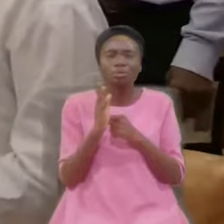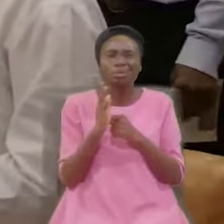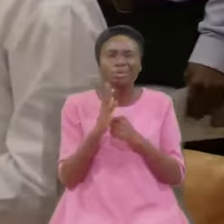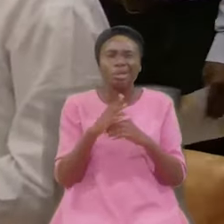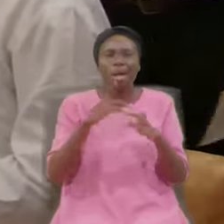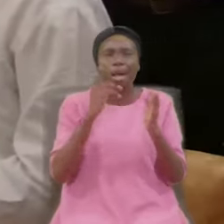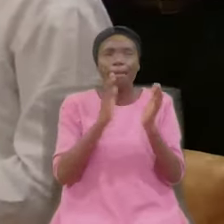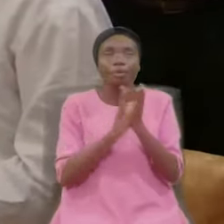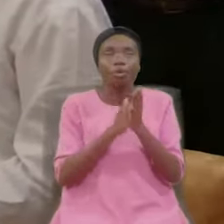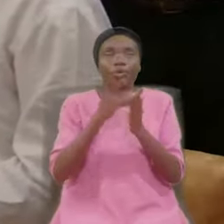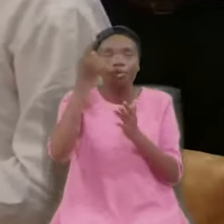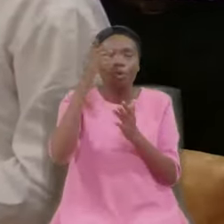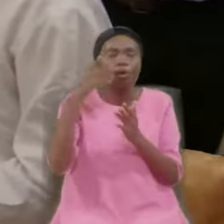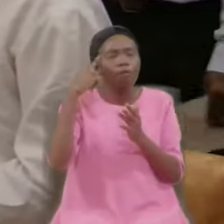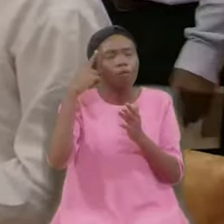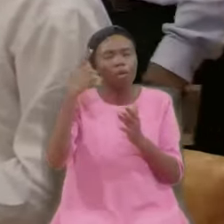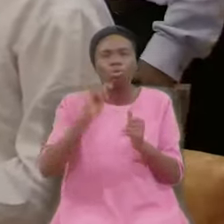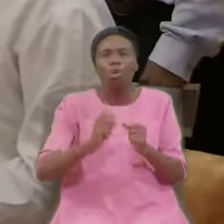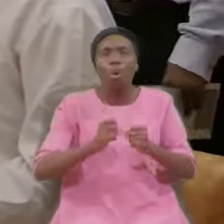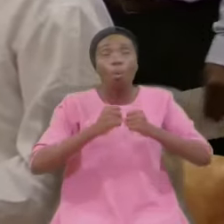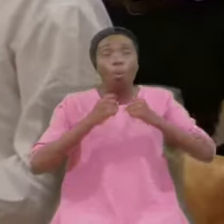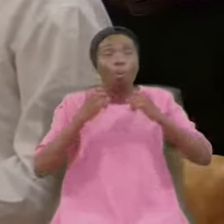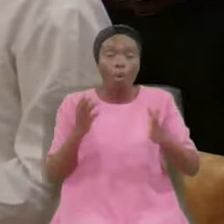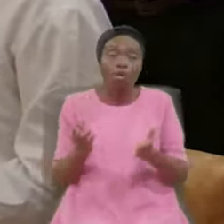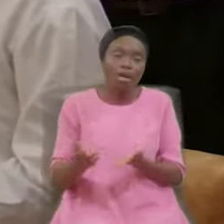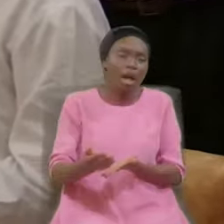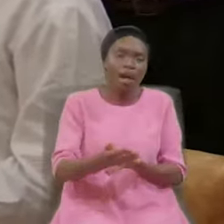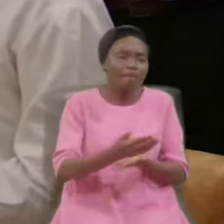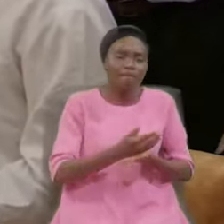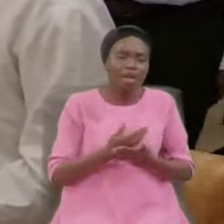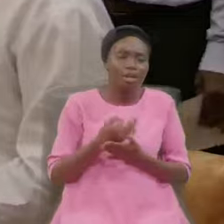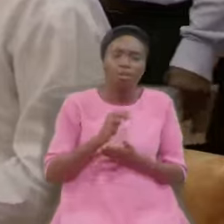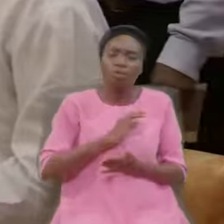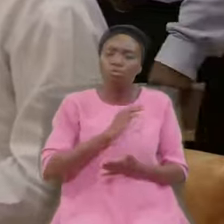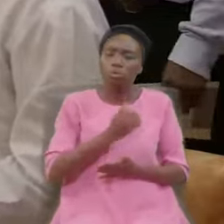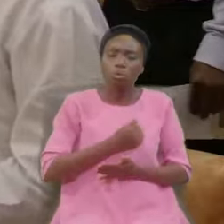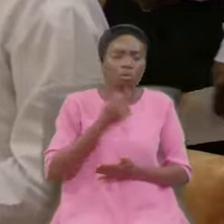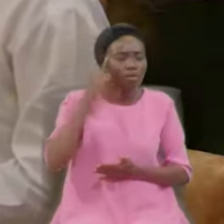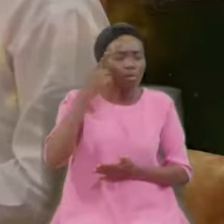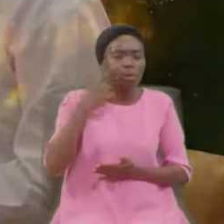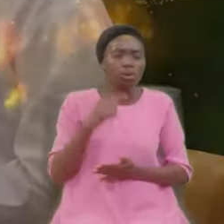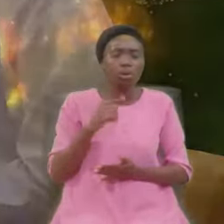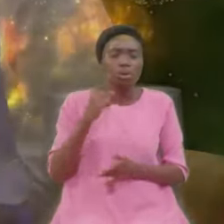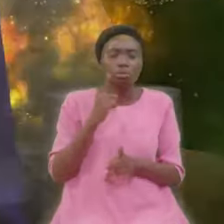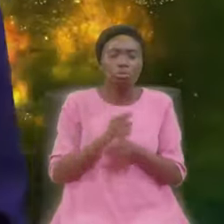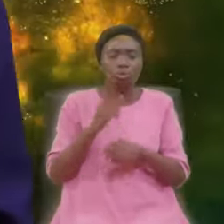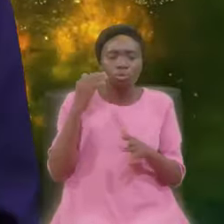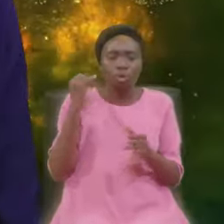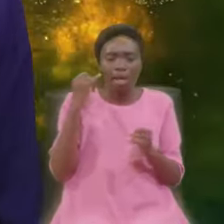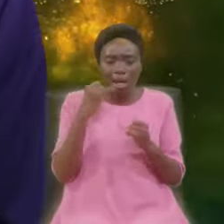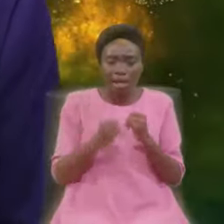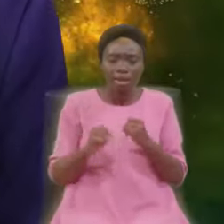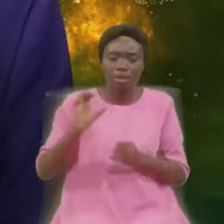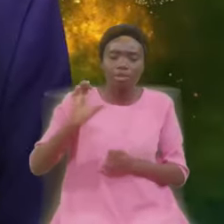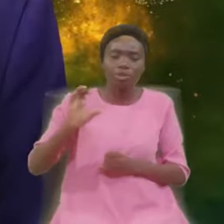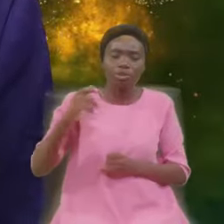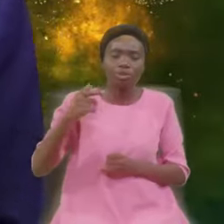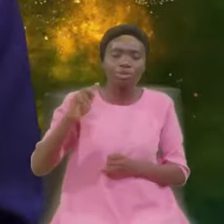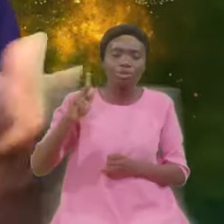Praise God for the bountiful harvest of souls, for the just ended GCK and